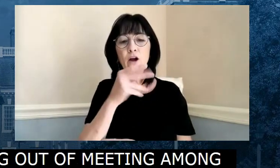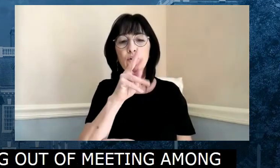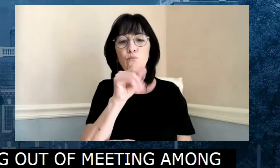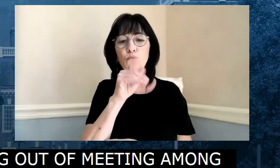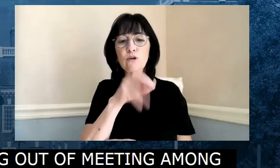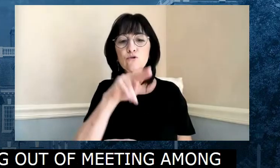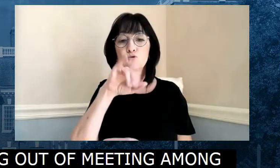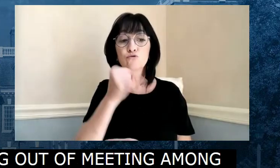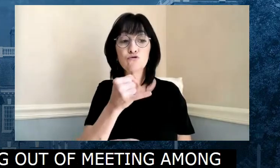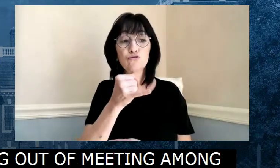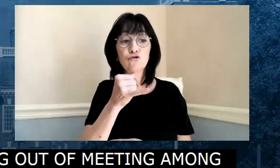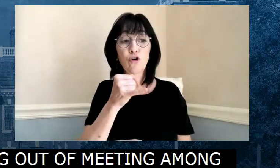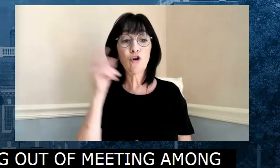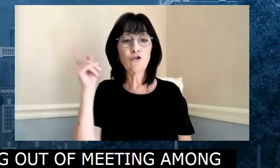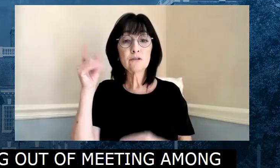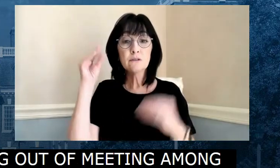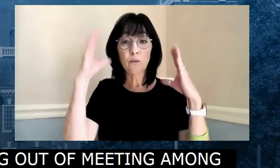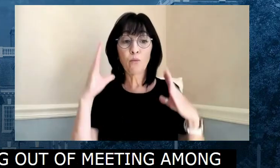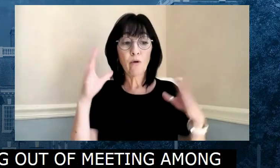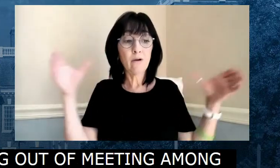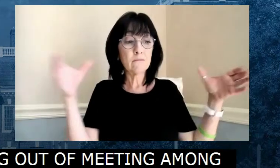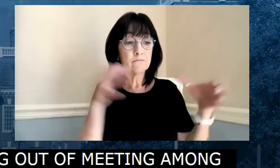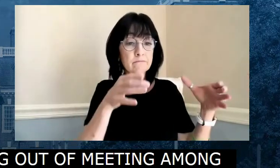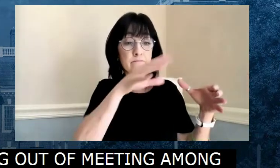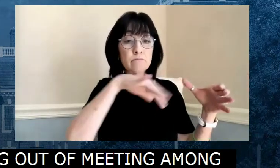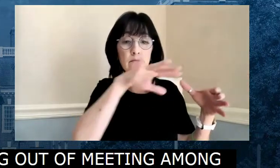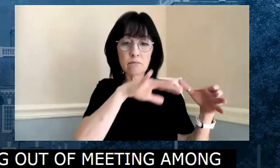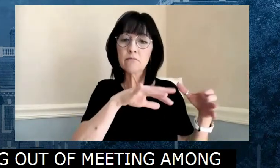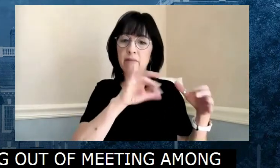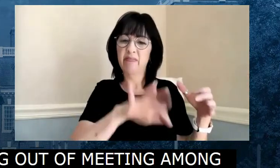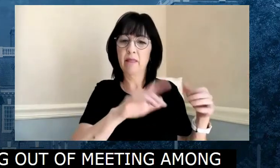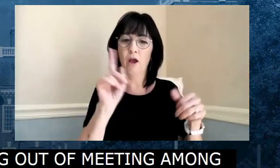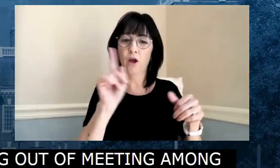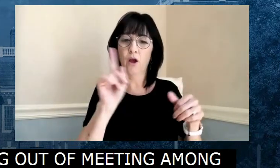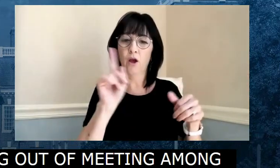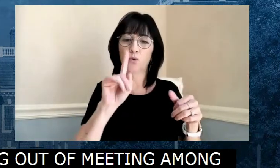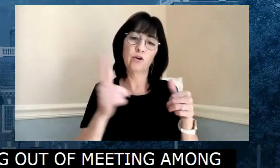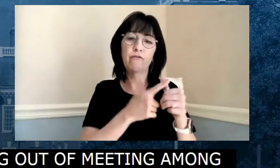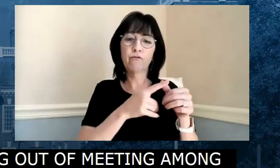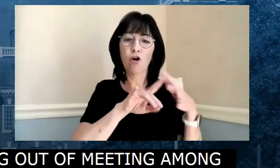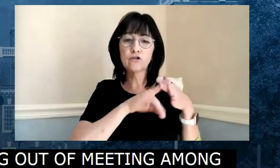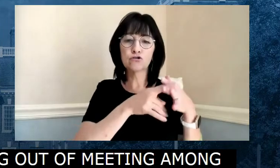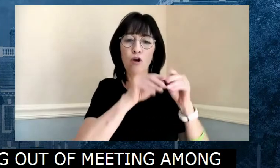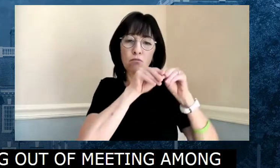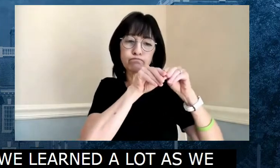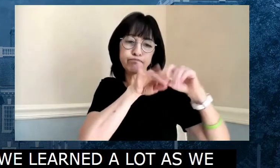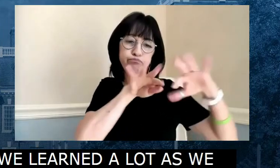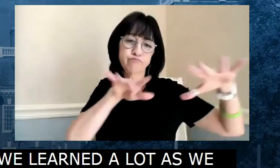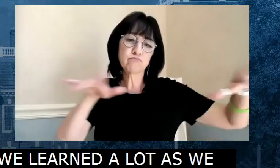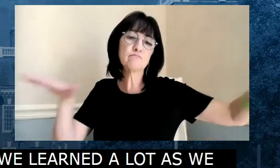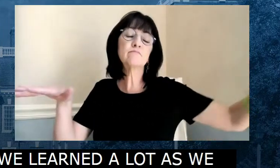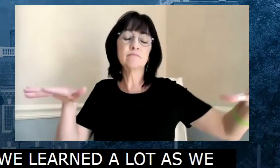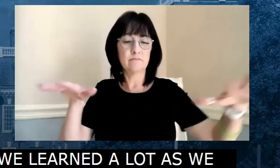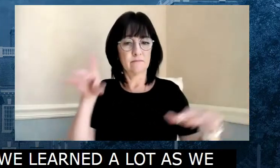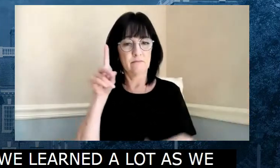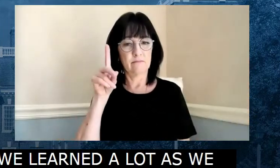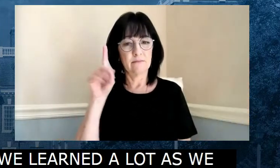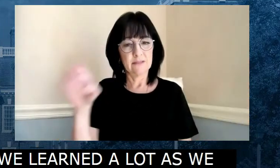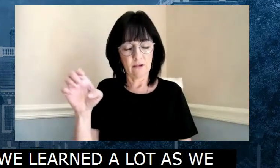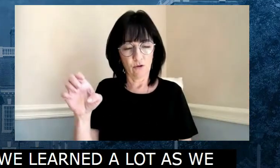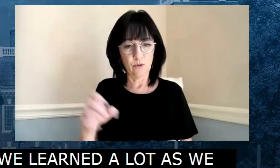that roller coaster ride up into late March and April with the increase in number of